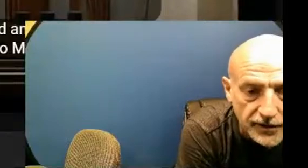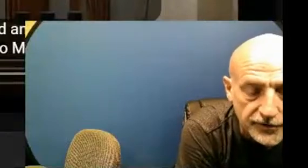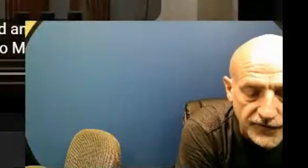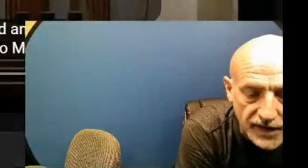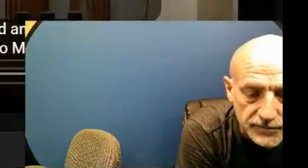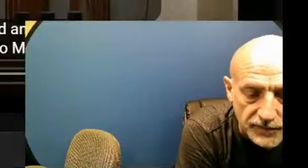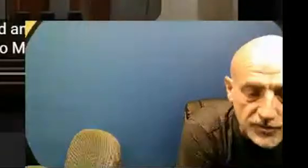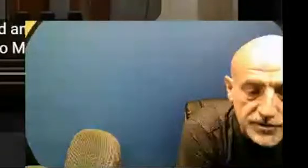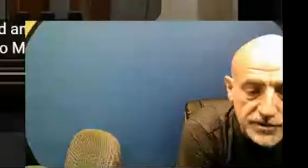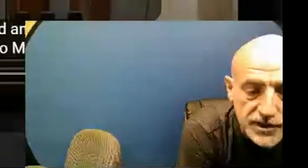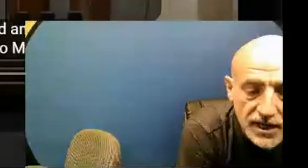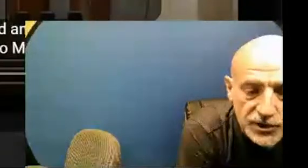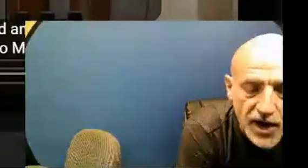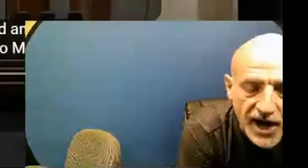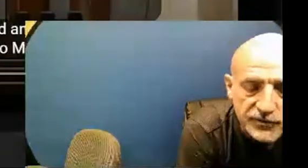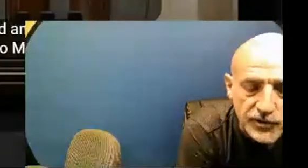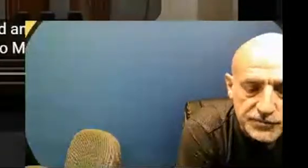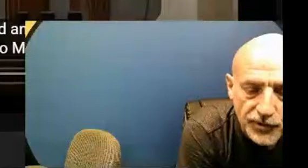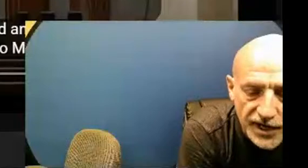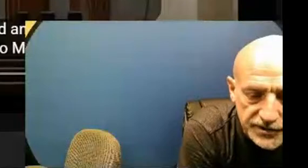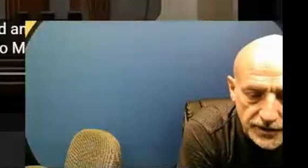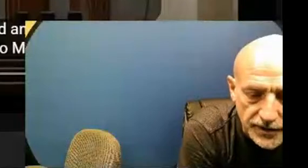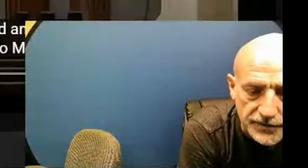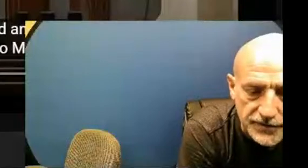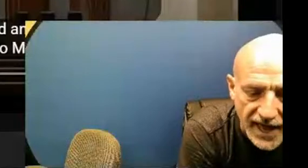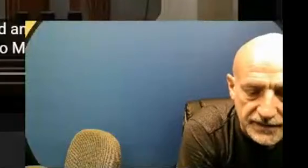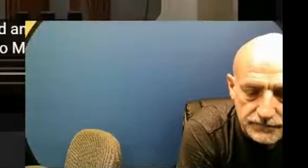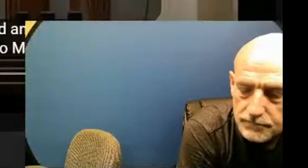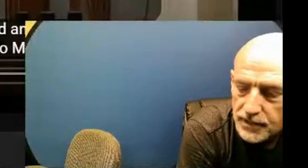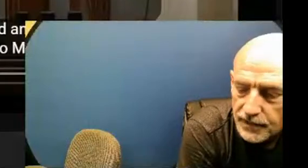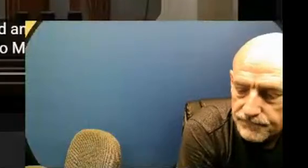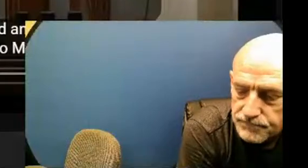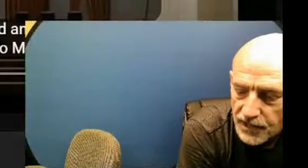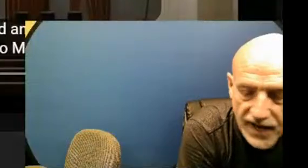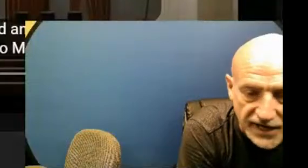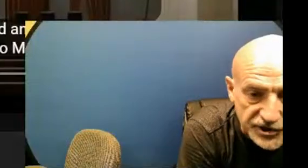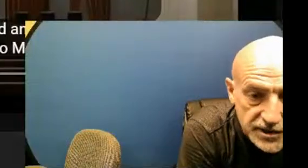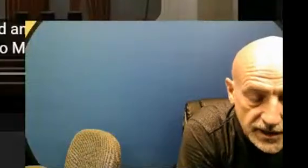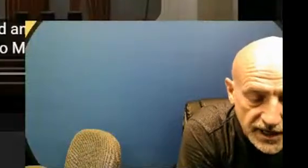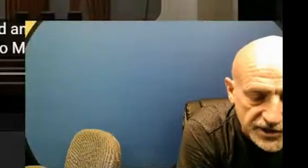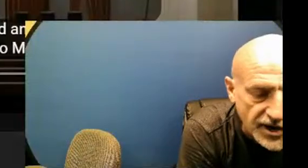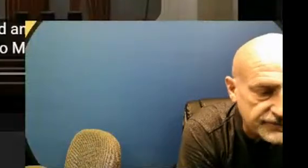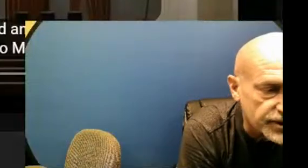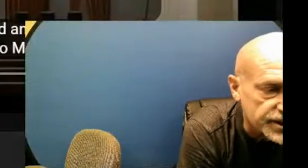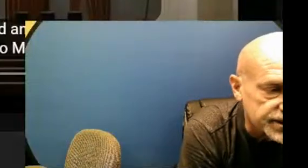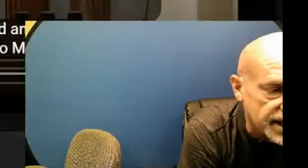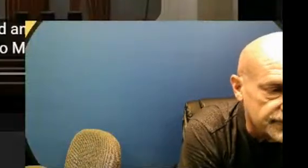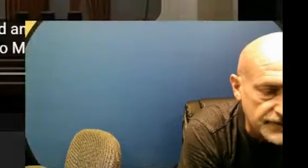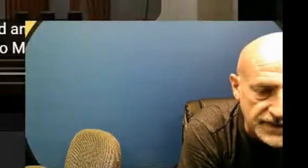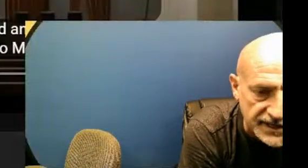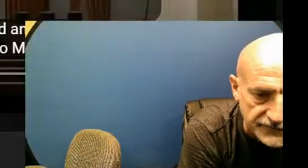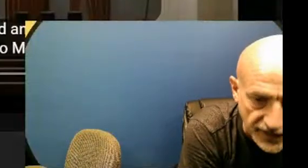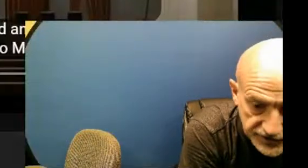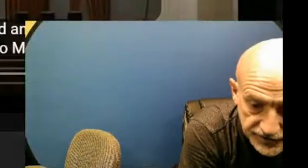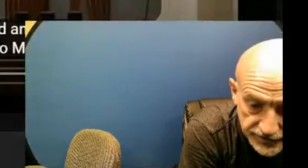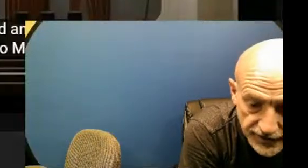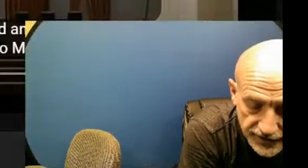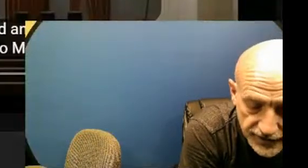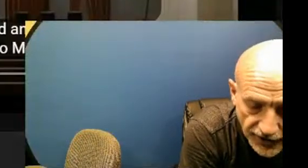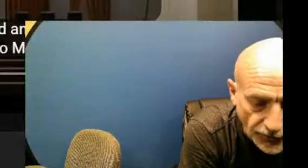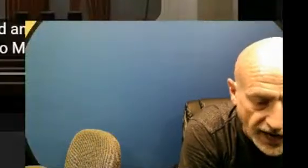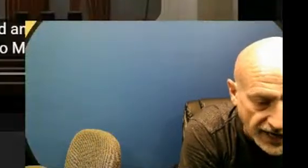else, other family members, you have to express that affection and you have to receive that